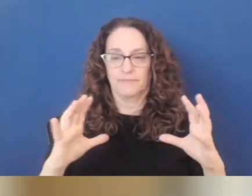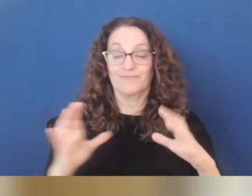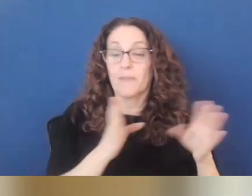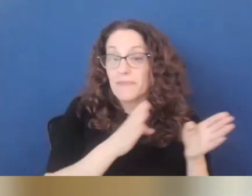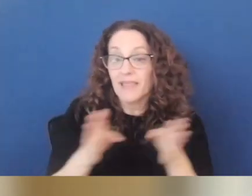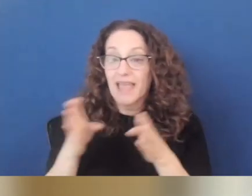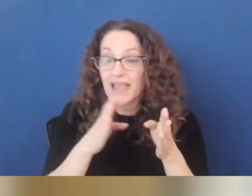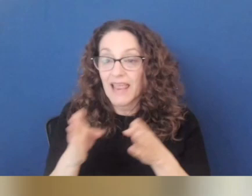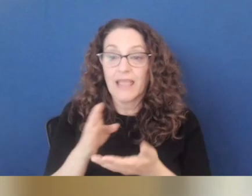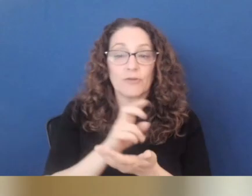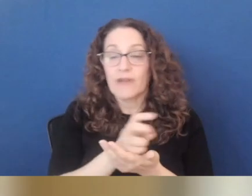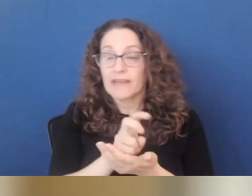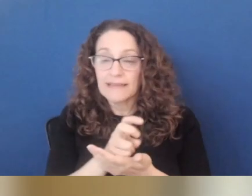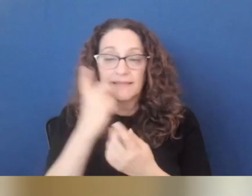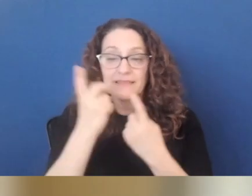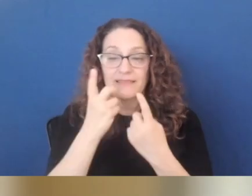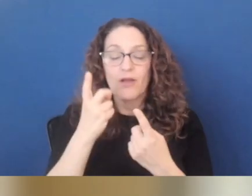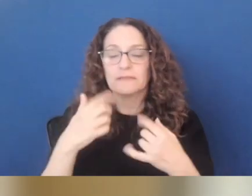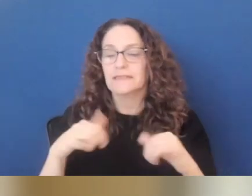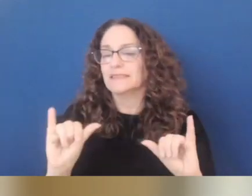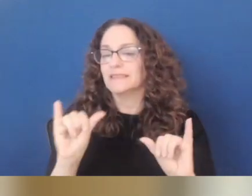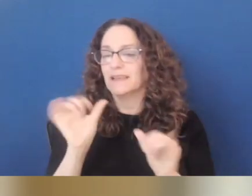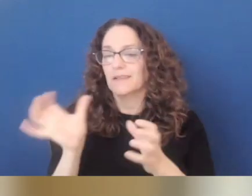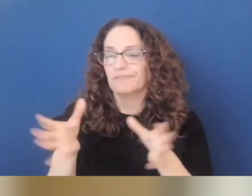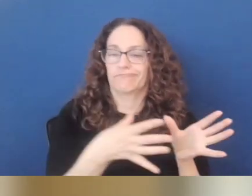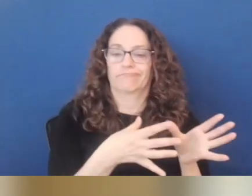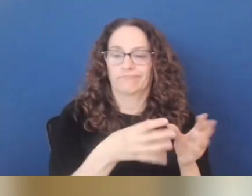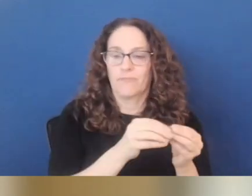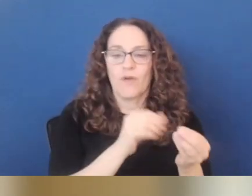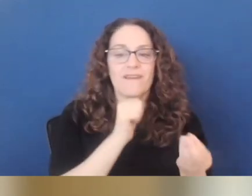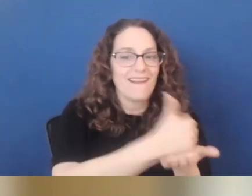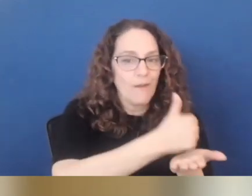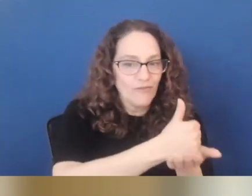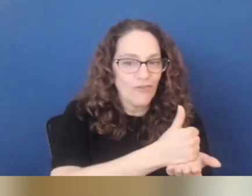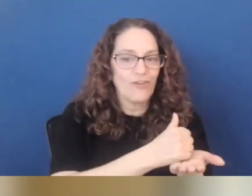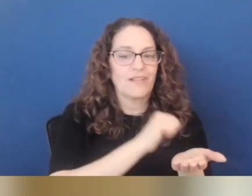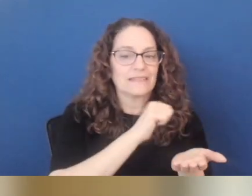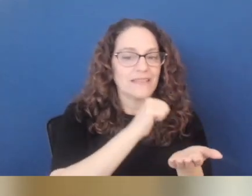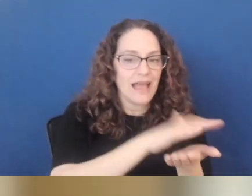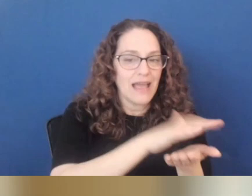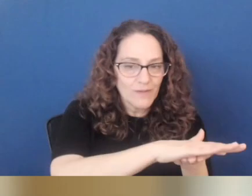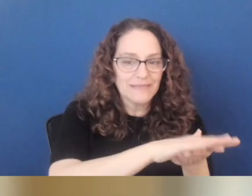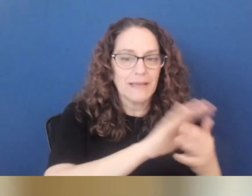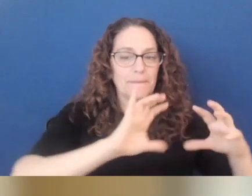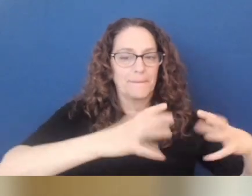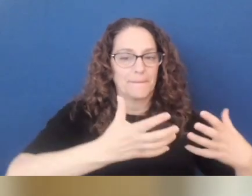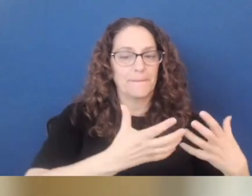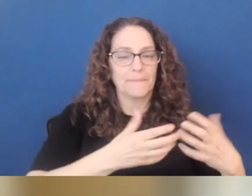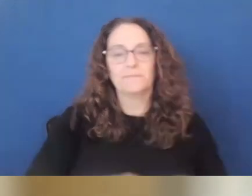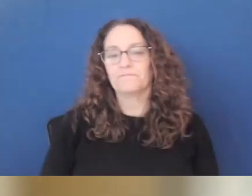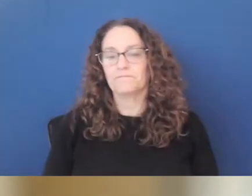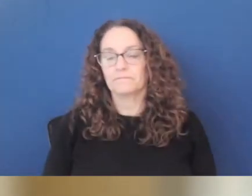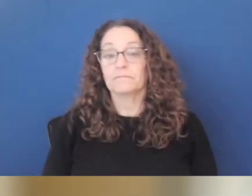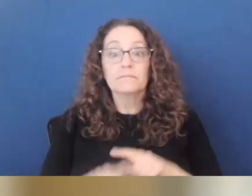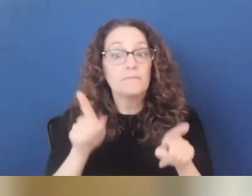the not helpful and the unwholesome category. But I would do so only after I had already planned it